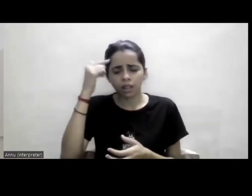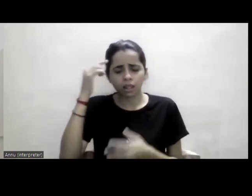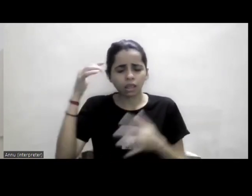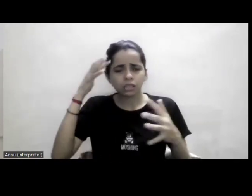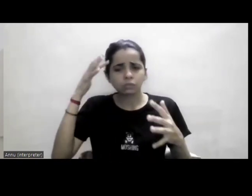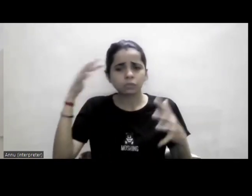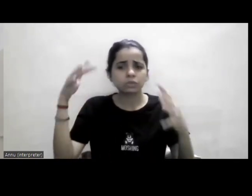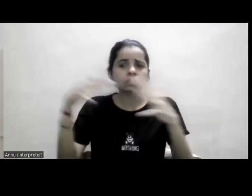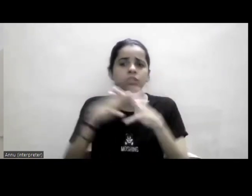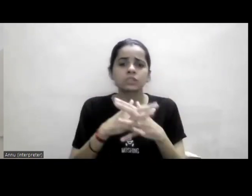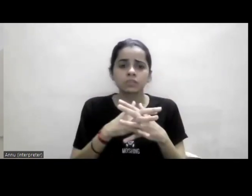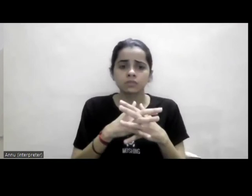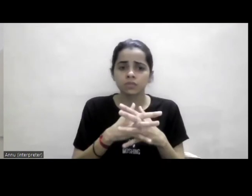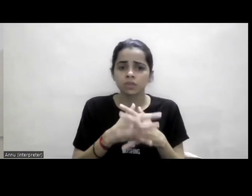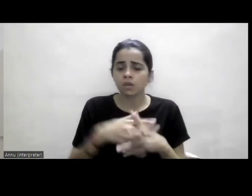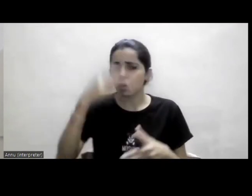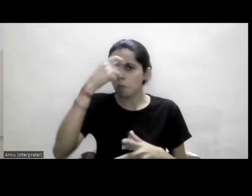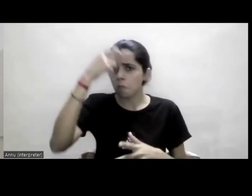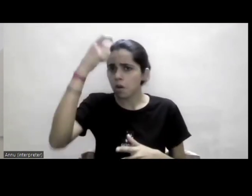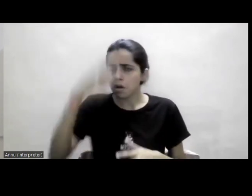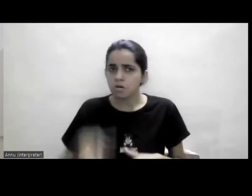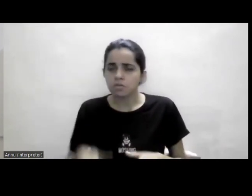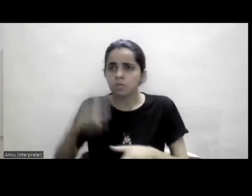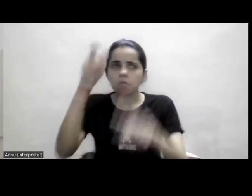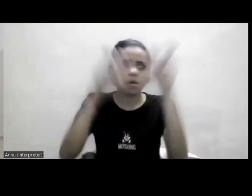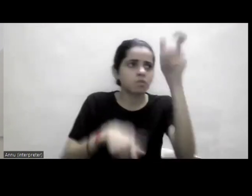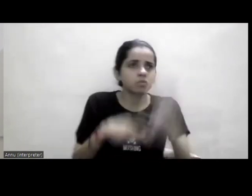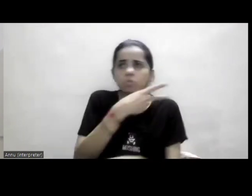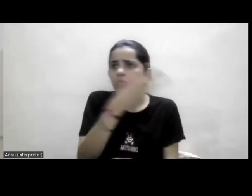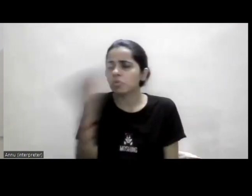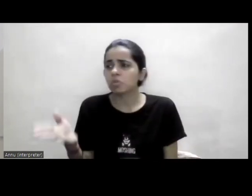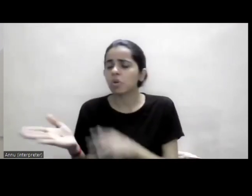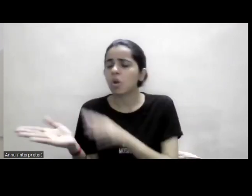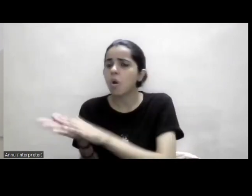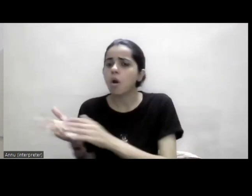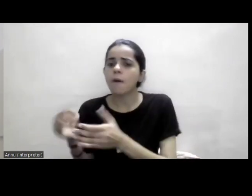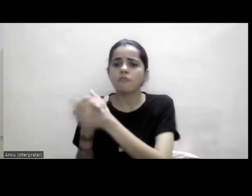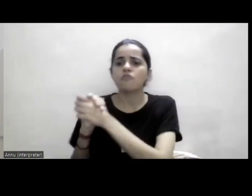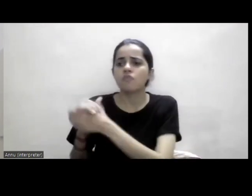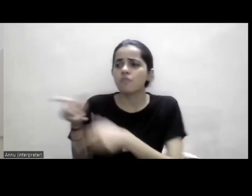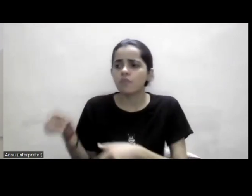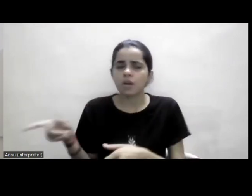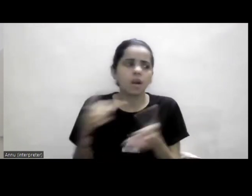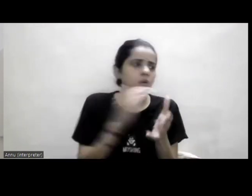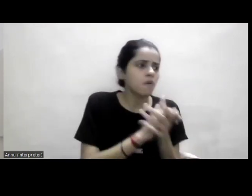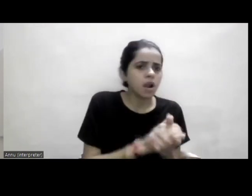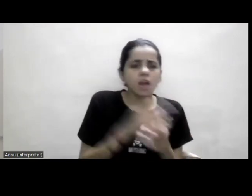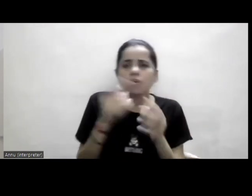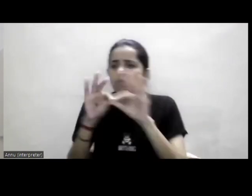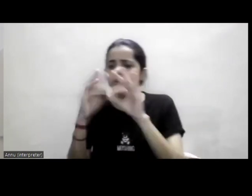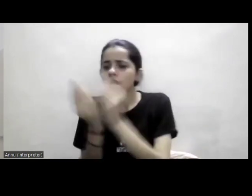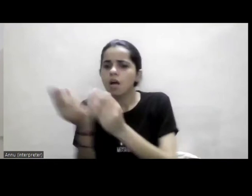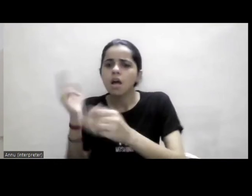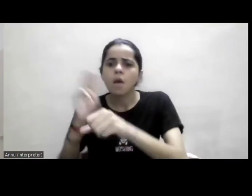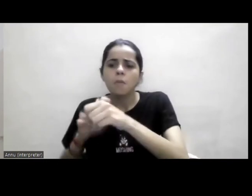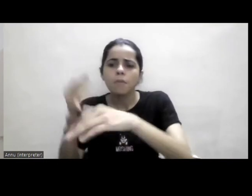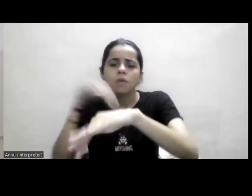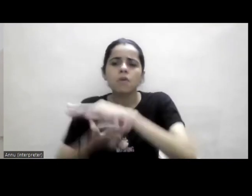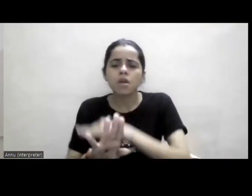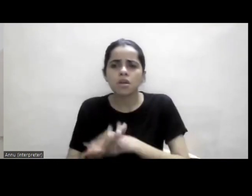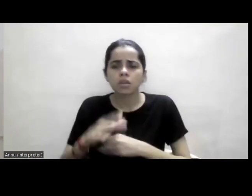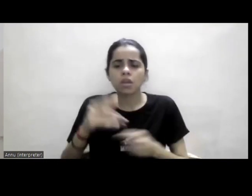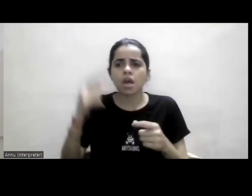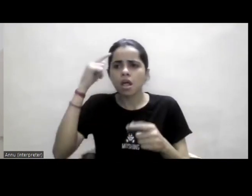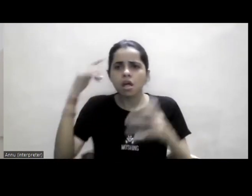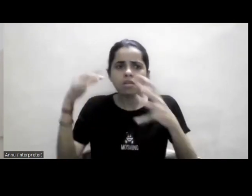would not know the person next to you, sitting next to you, could be dealing with certain issues like that. And in the last